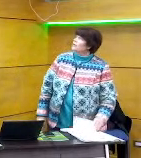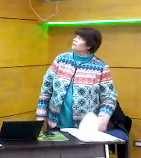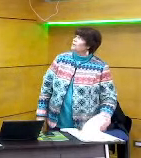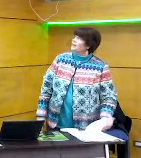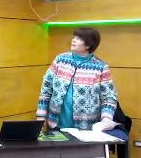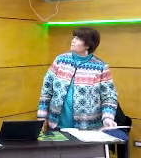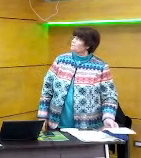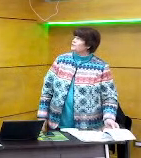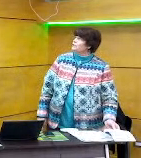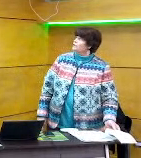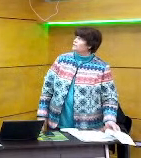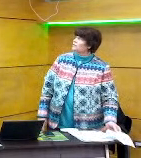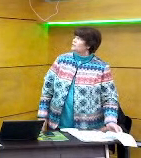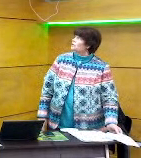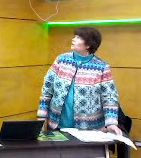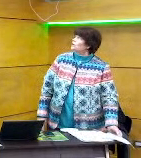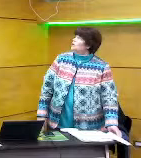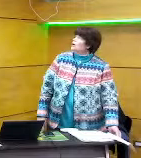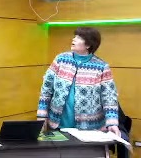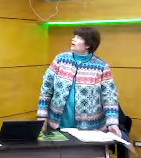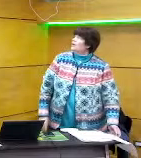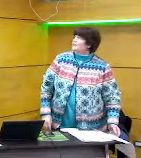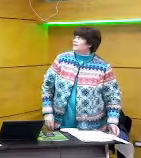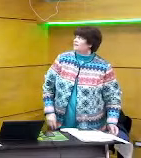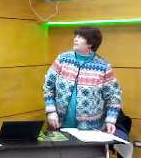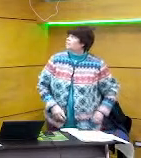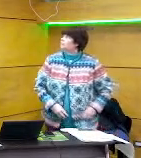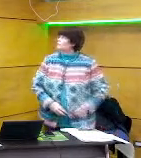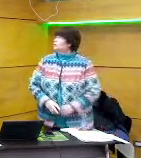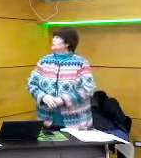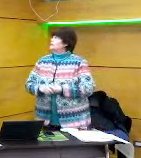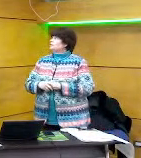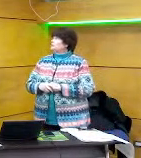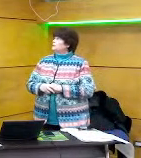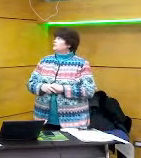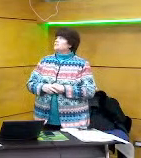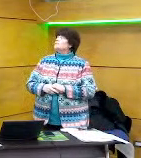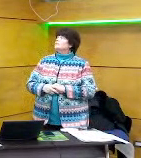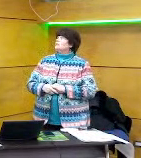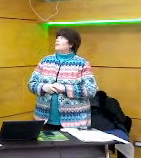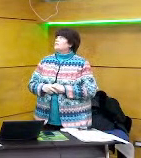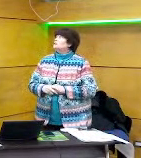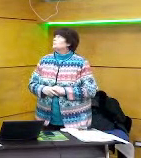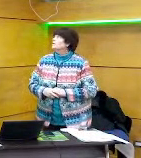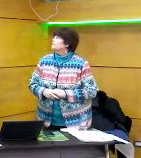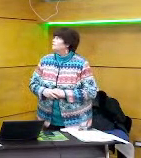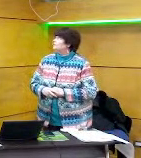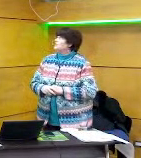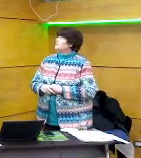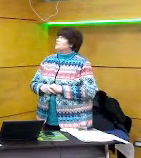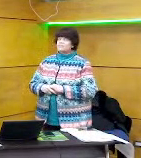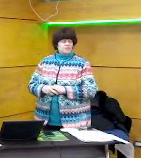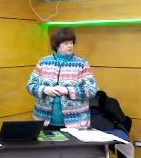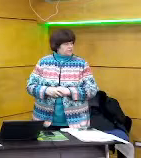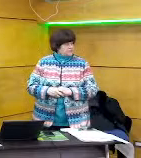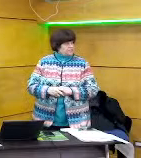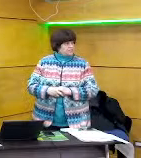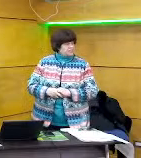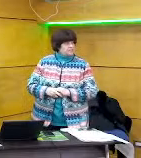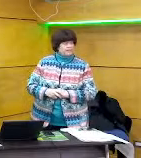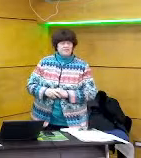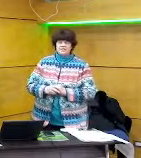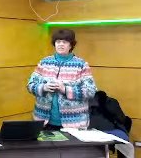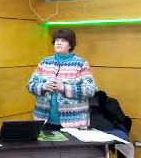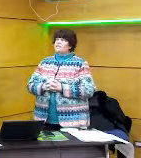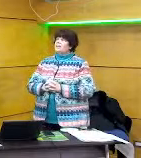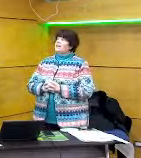The creative writing competition, again, for the juniors, it's age 12 to 15, and the seniors 16